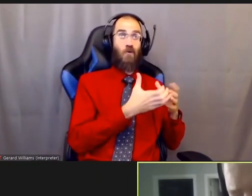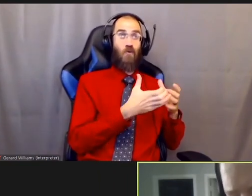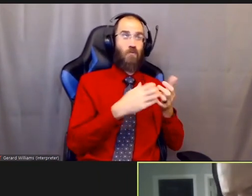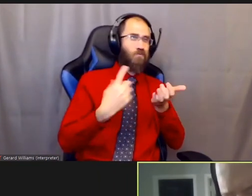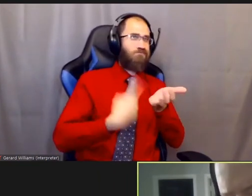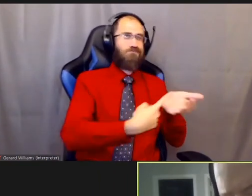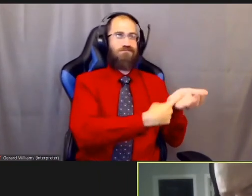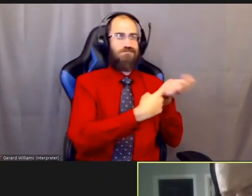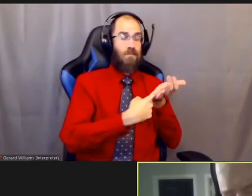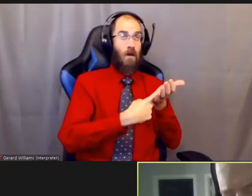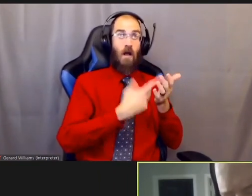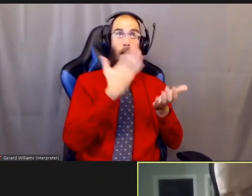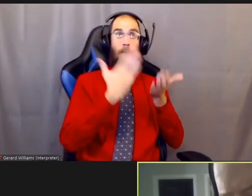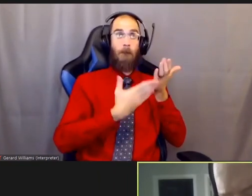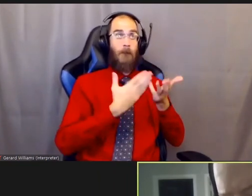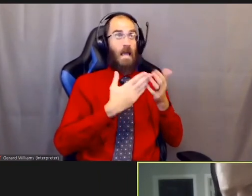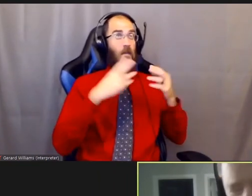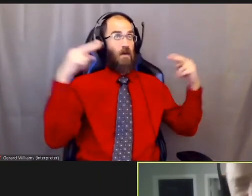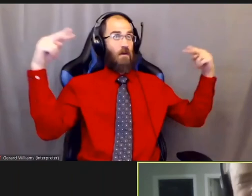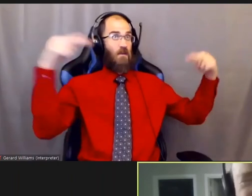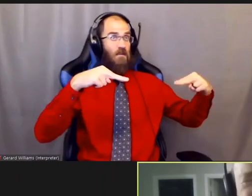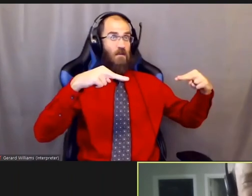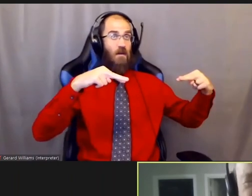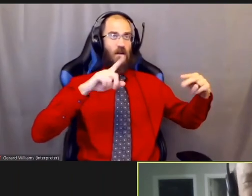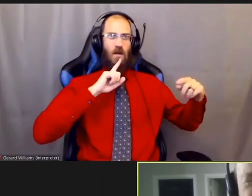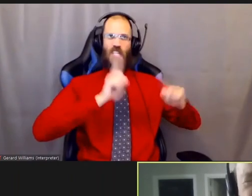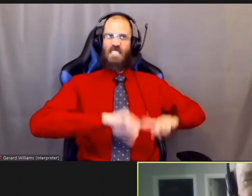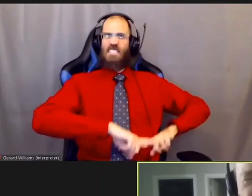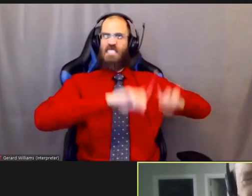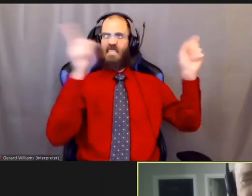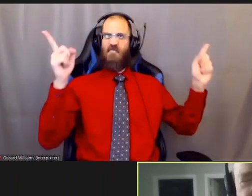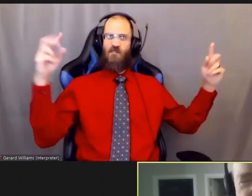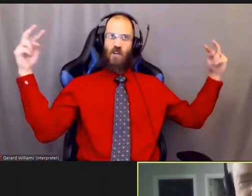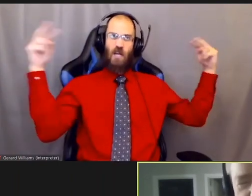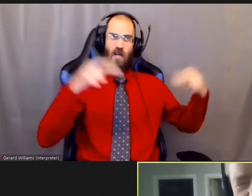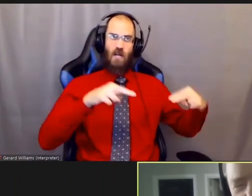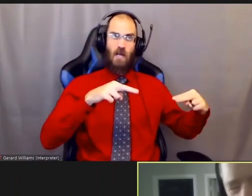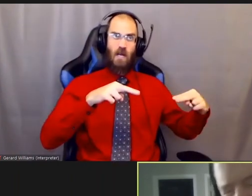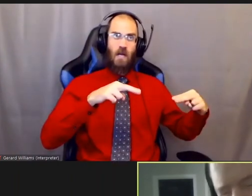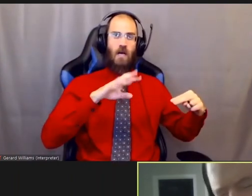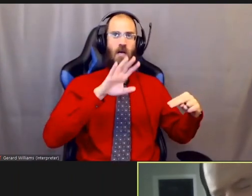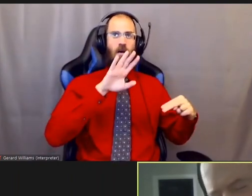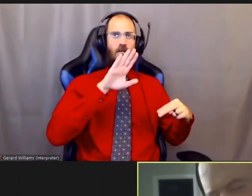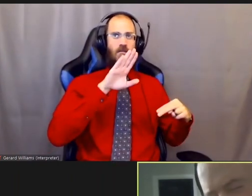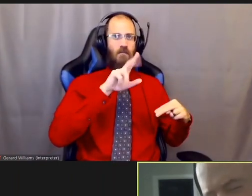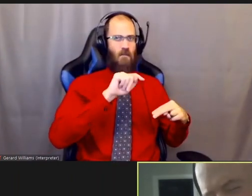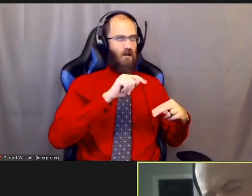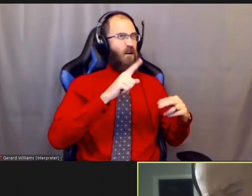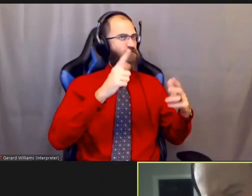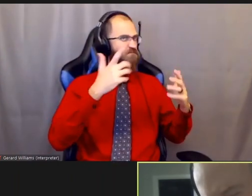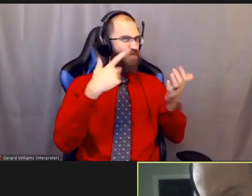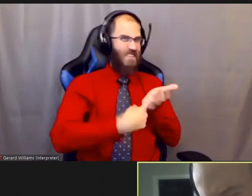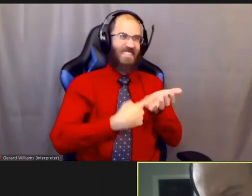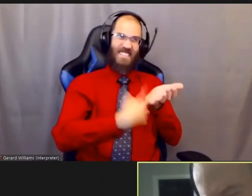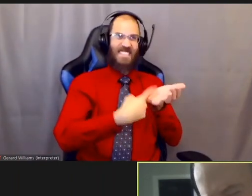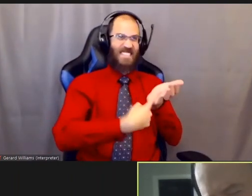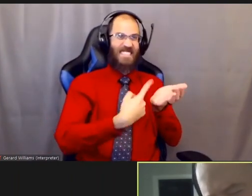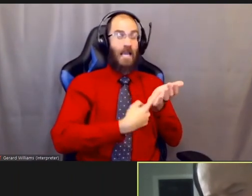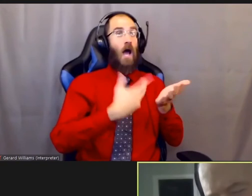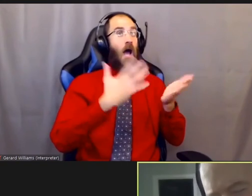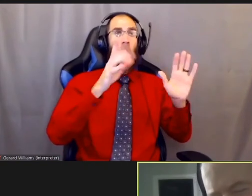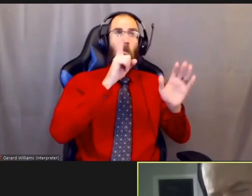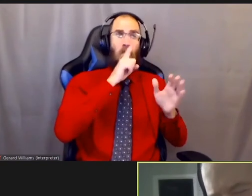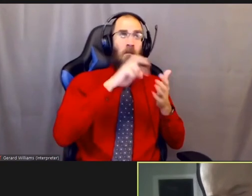of different points of view will hash a topic out and sometimes agree, sometimes not agree,